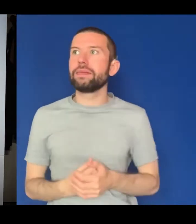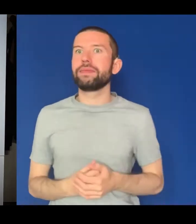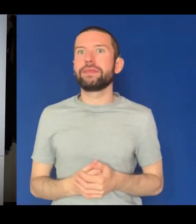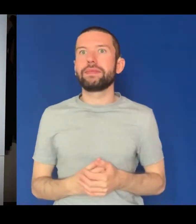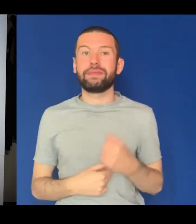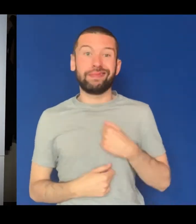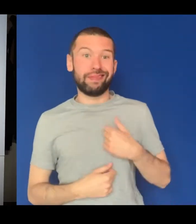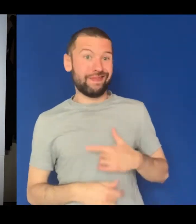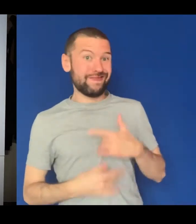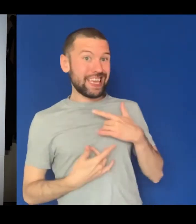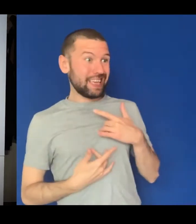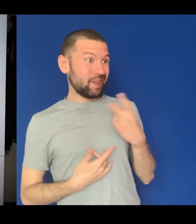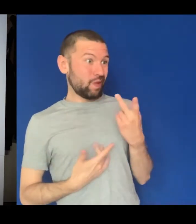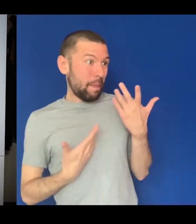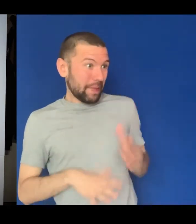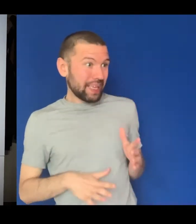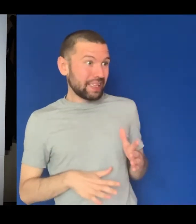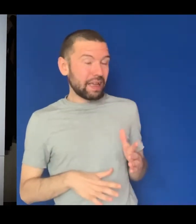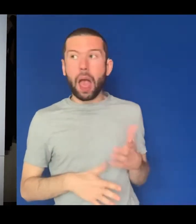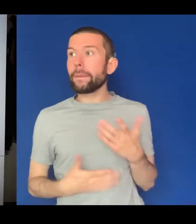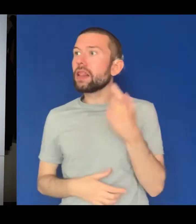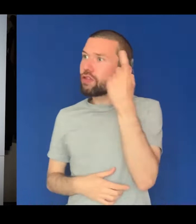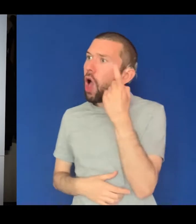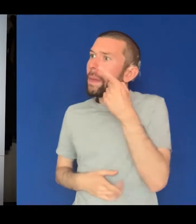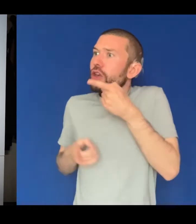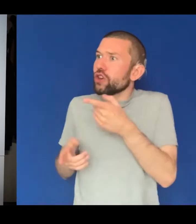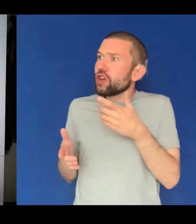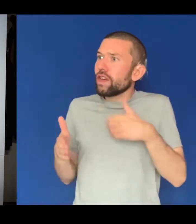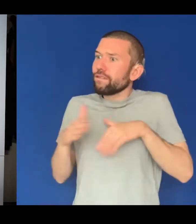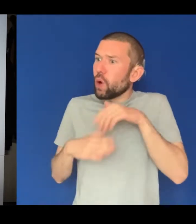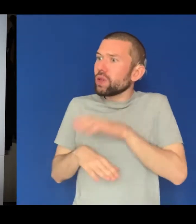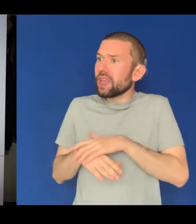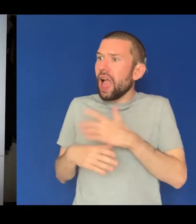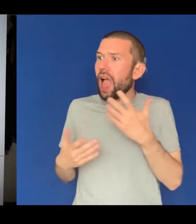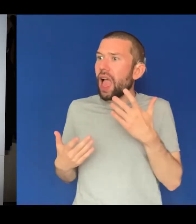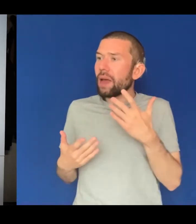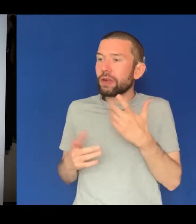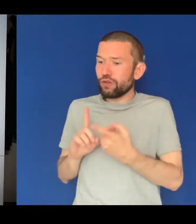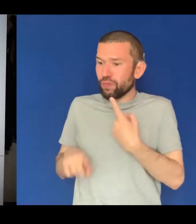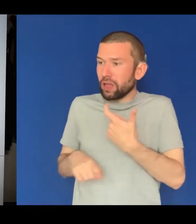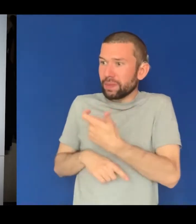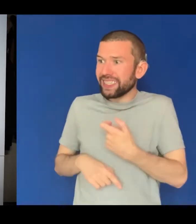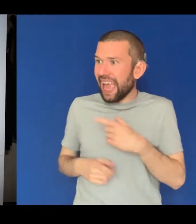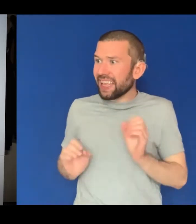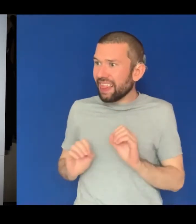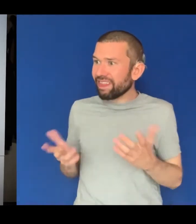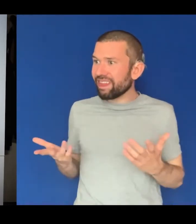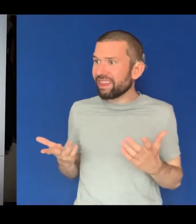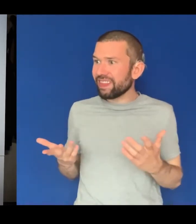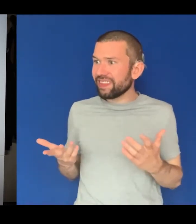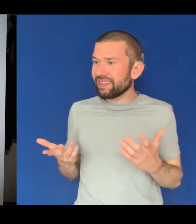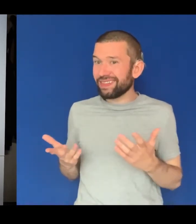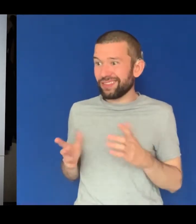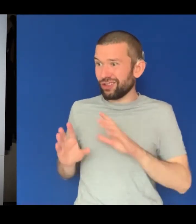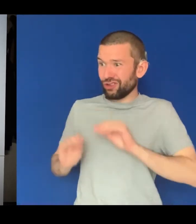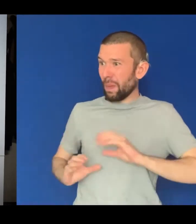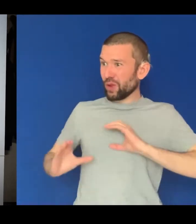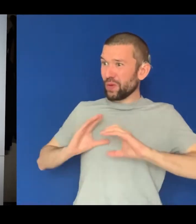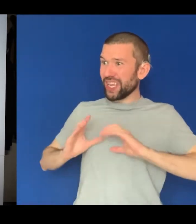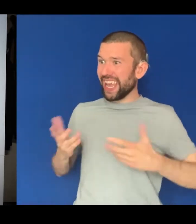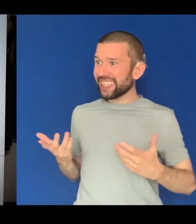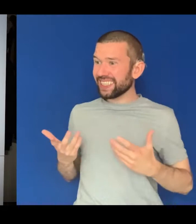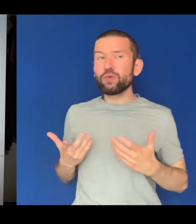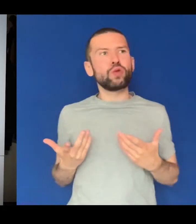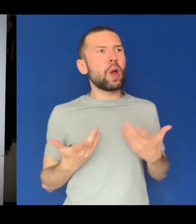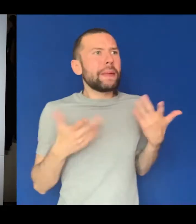I think we did. No, I've thought about you the whole time, but you haven't been like answering my texts. It's like you just stopped communicating.